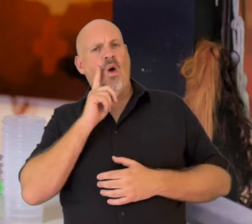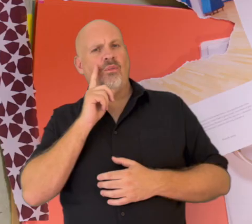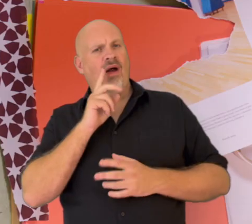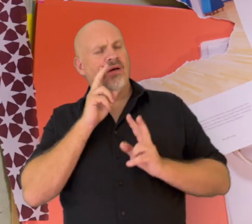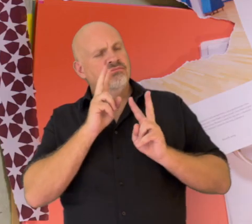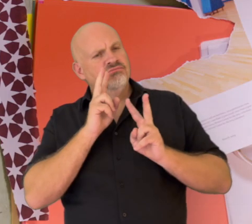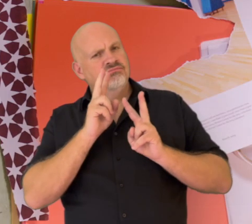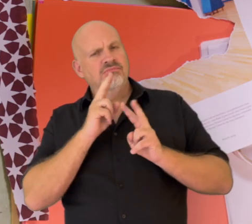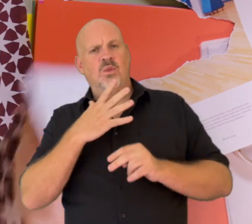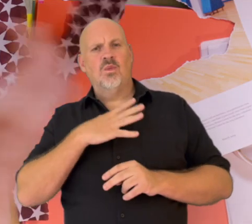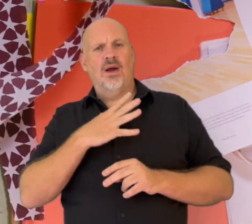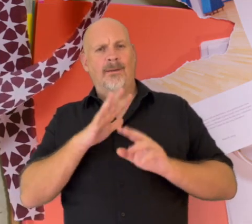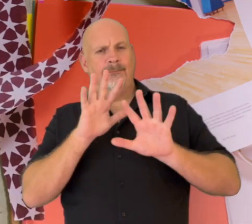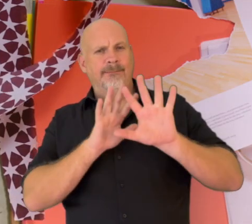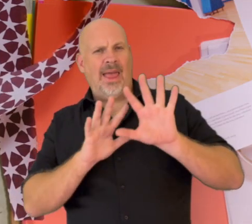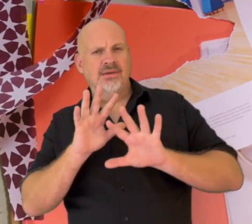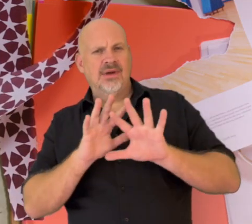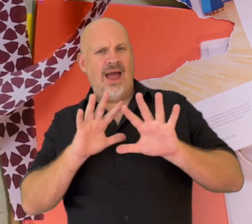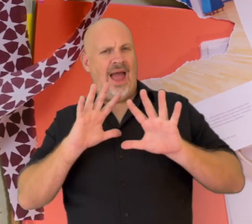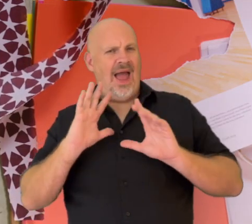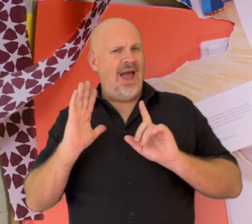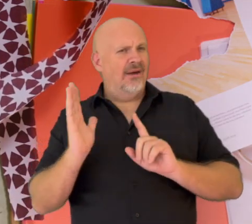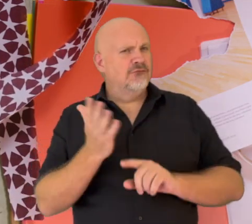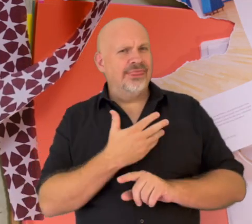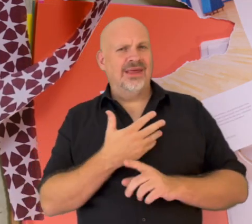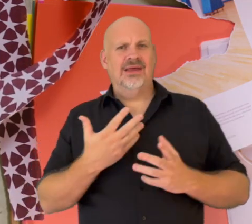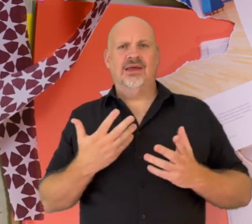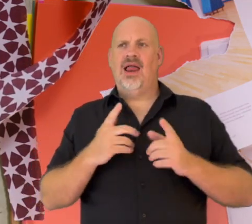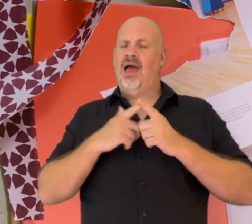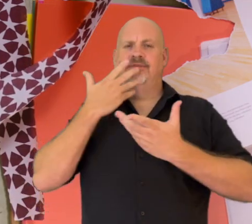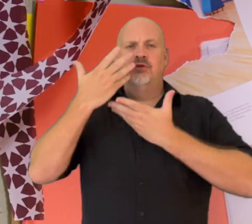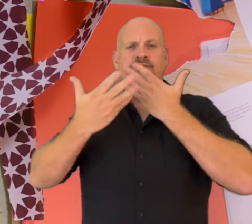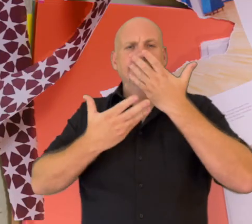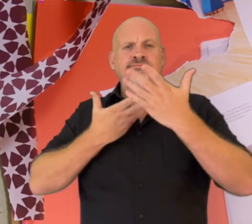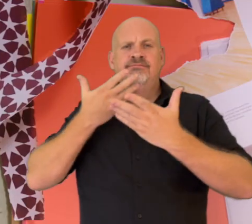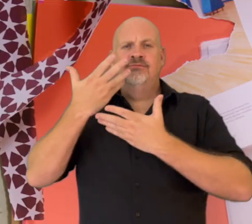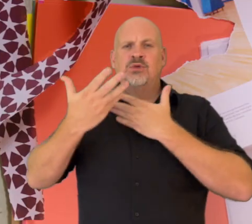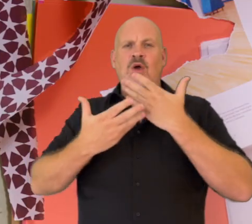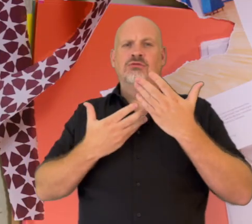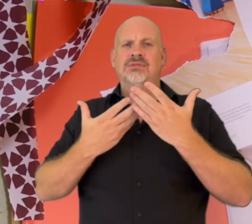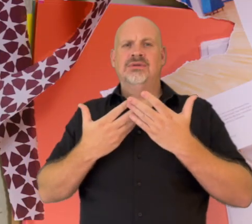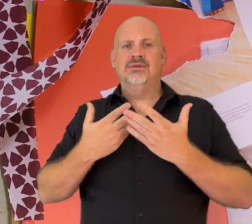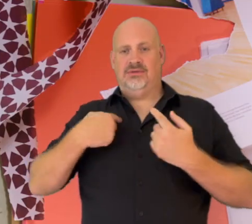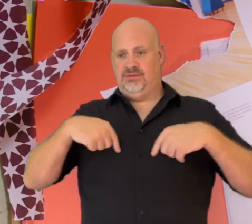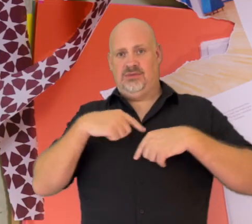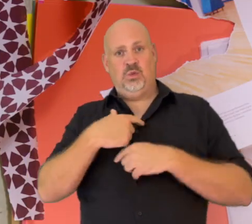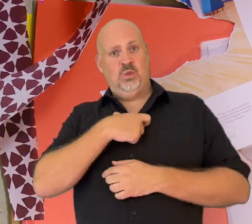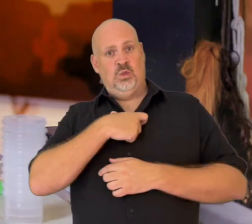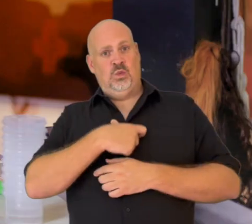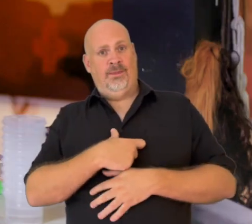everything, like as a metaphor as much as literally. We're always, as